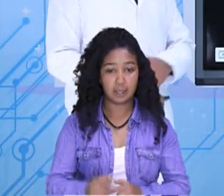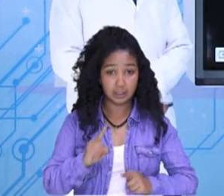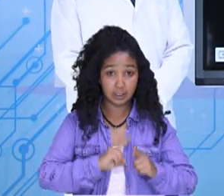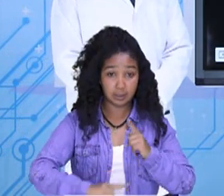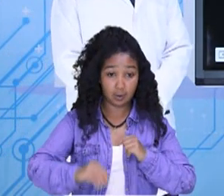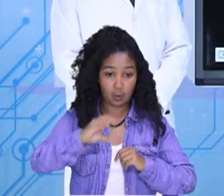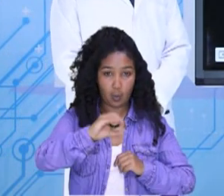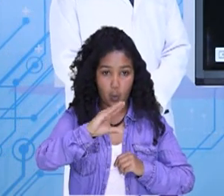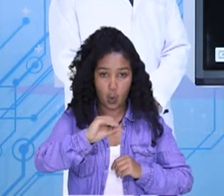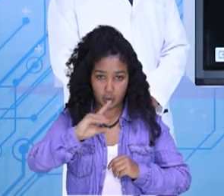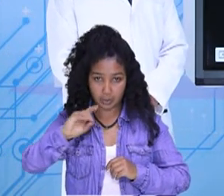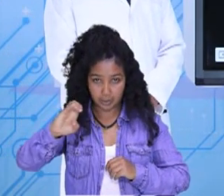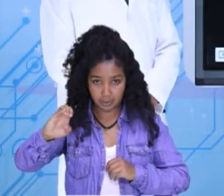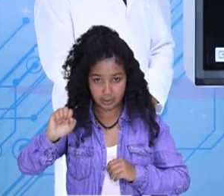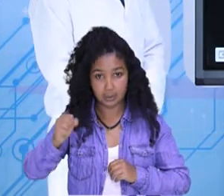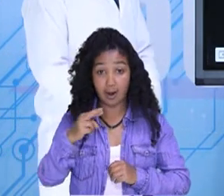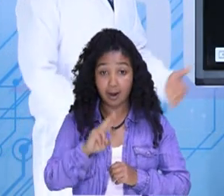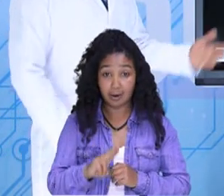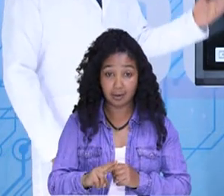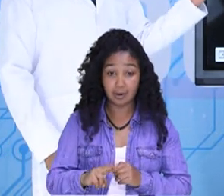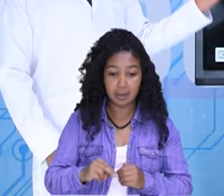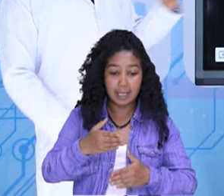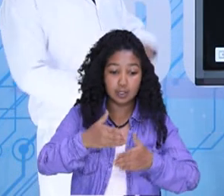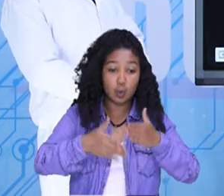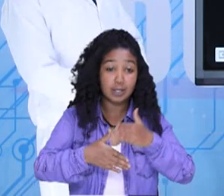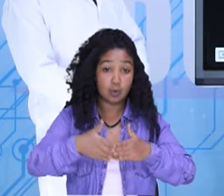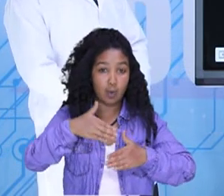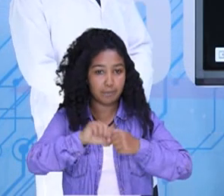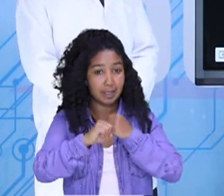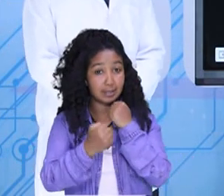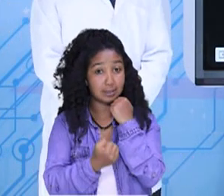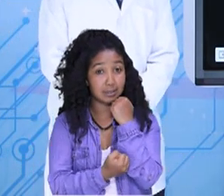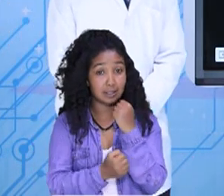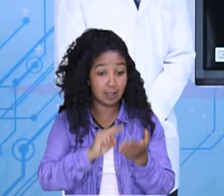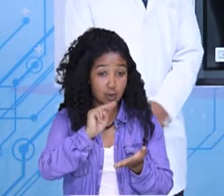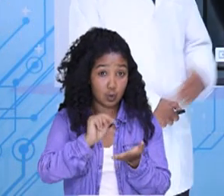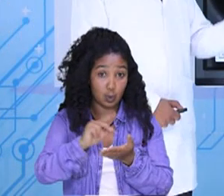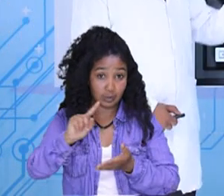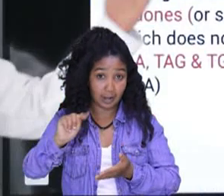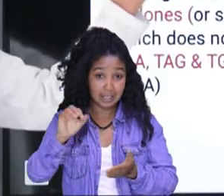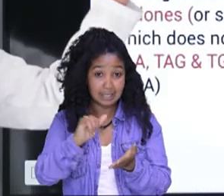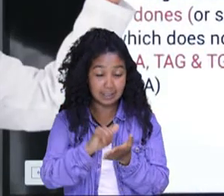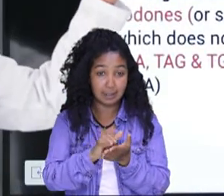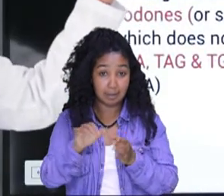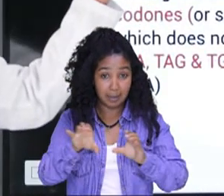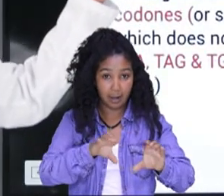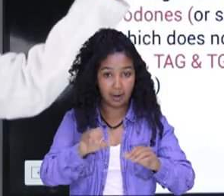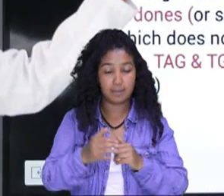Genetic codes are a sequence of bases in the nucleotide that make